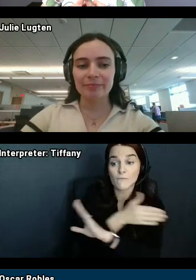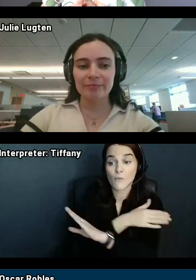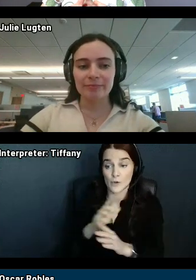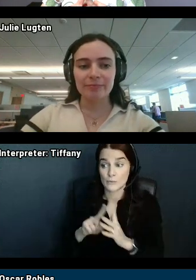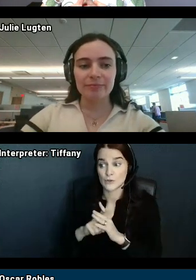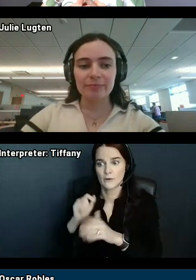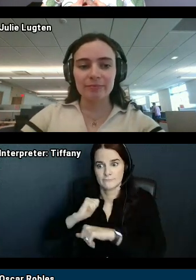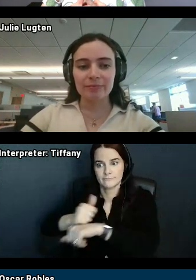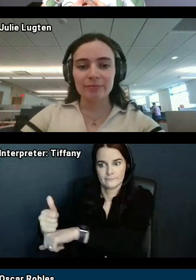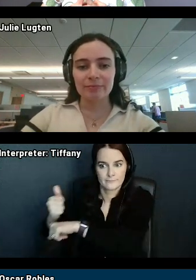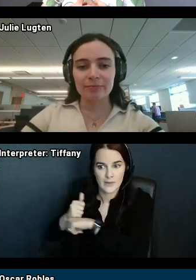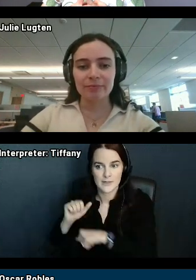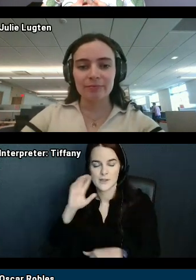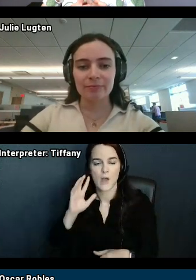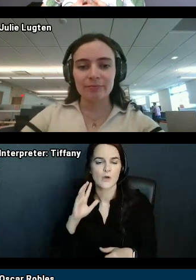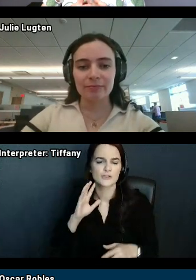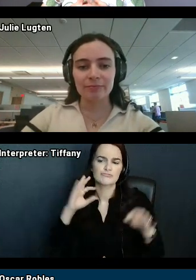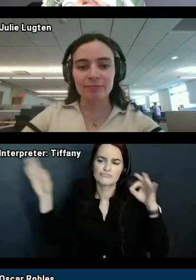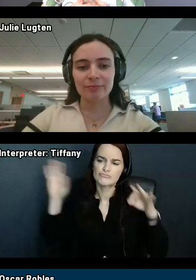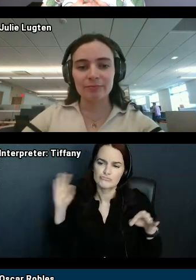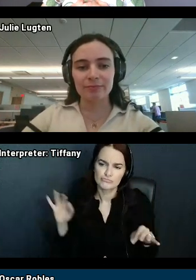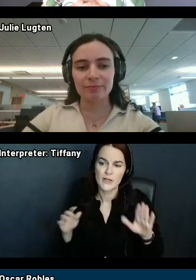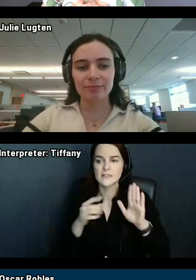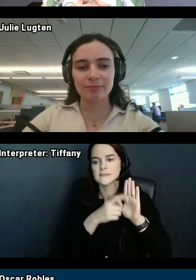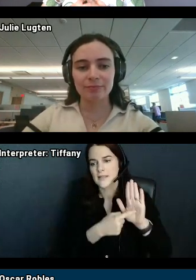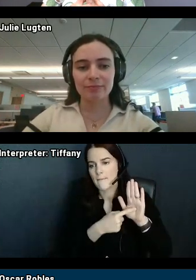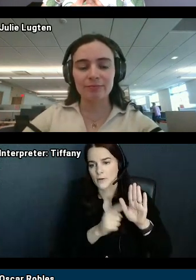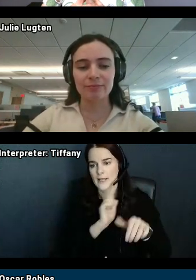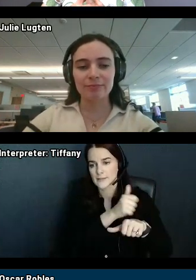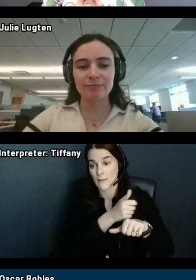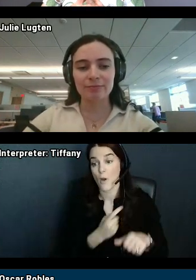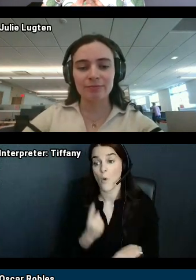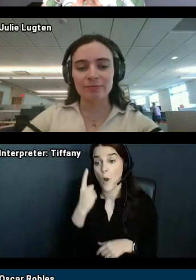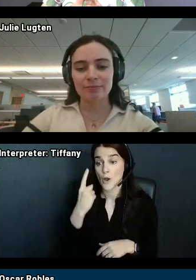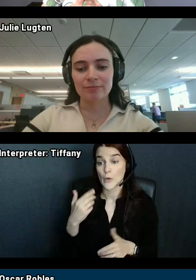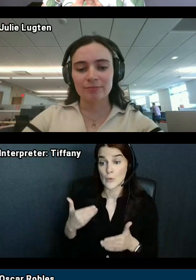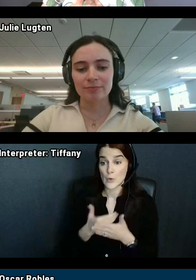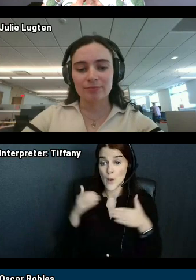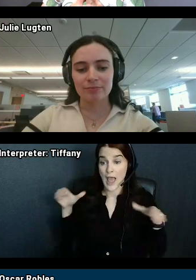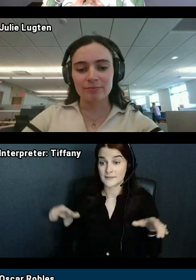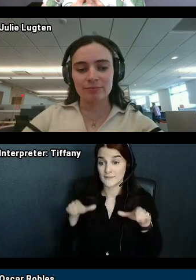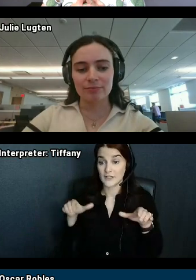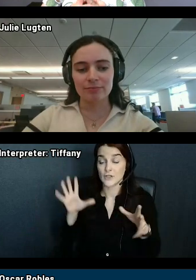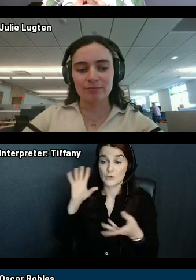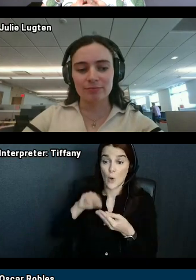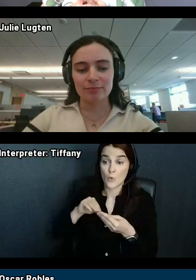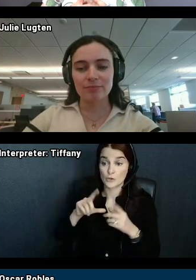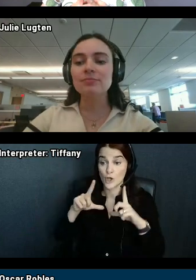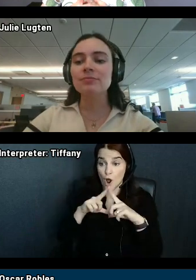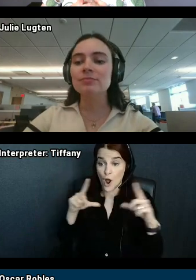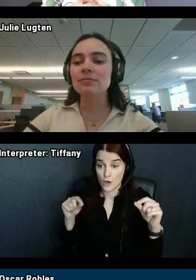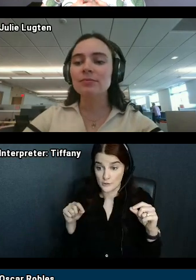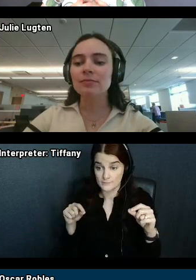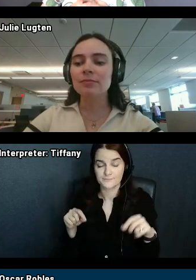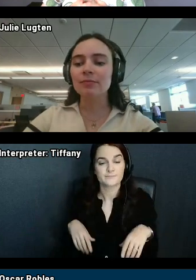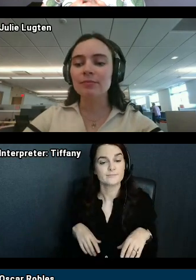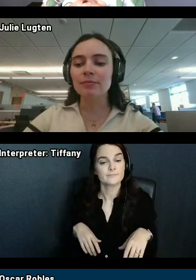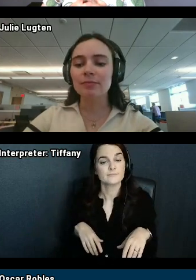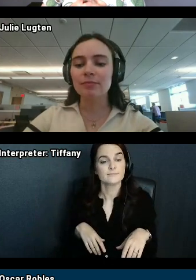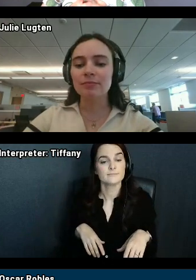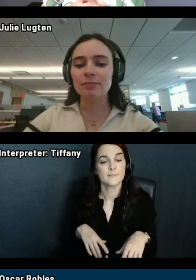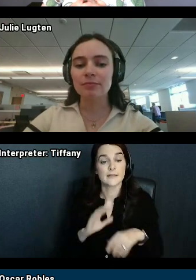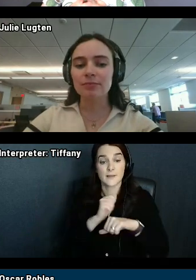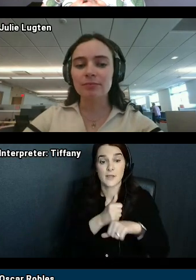of these demos that I've set up. So one of them is the new activity totals card. When you set this up, you can select